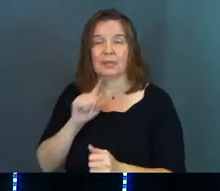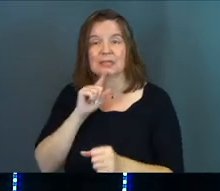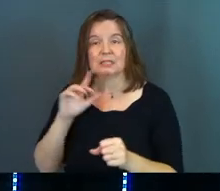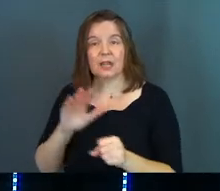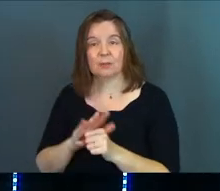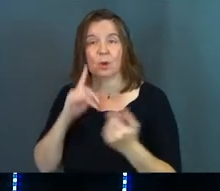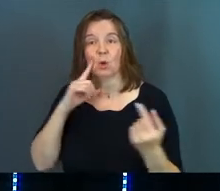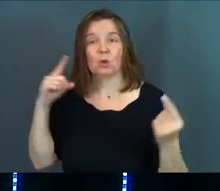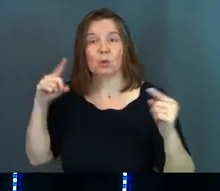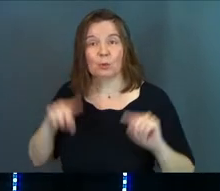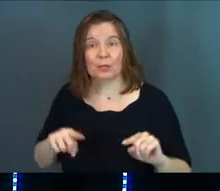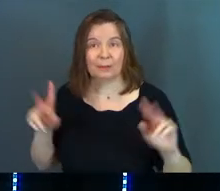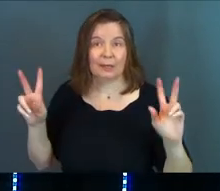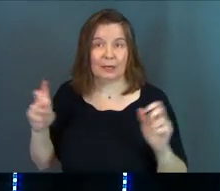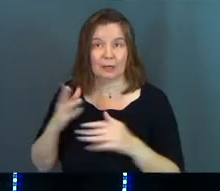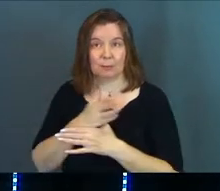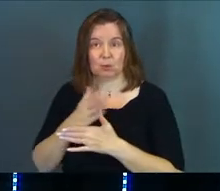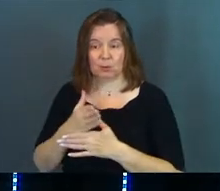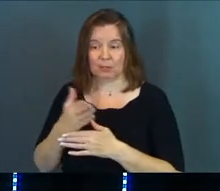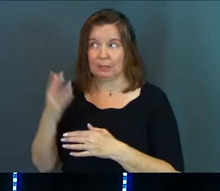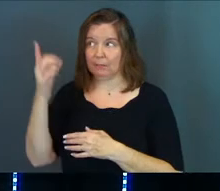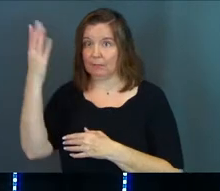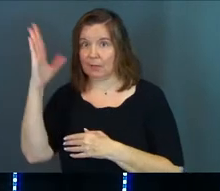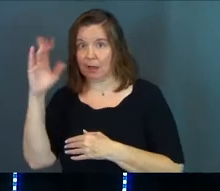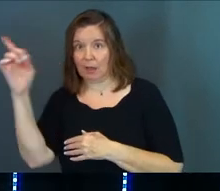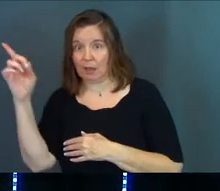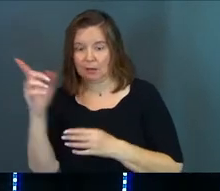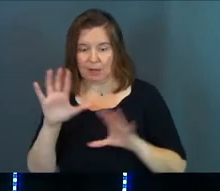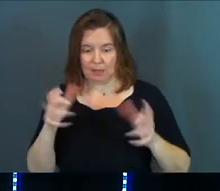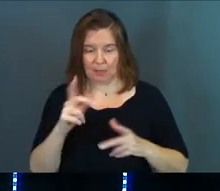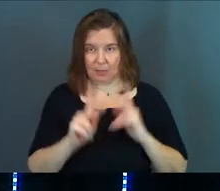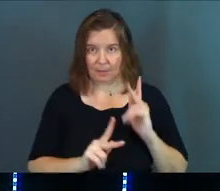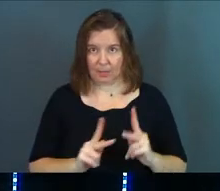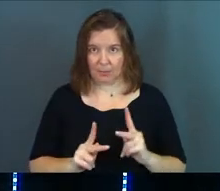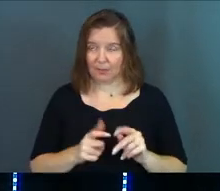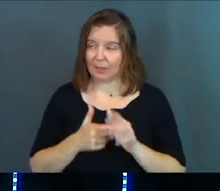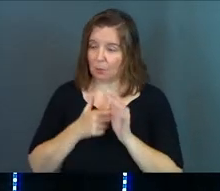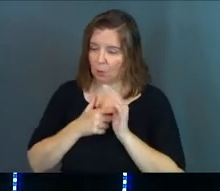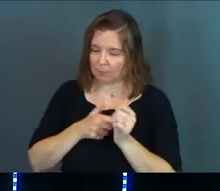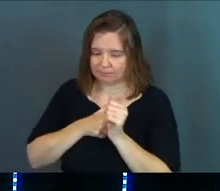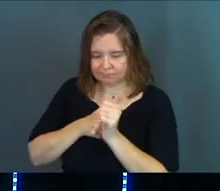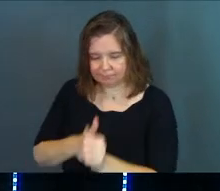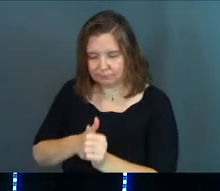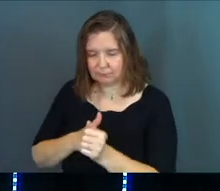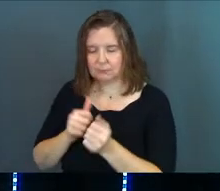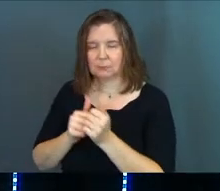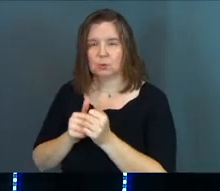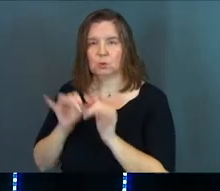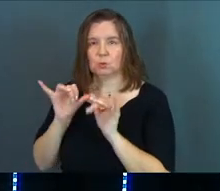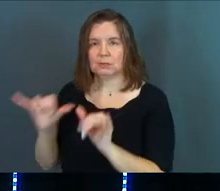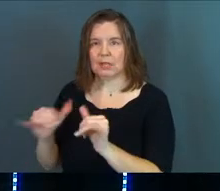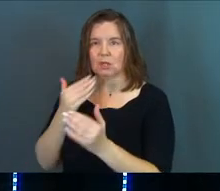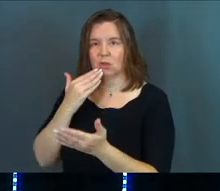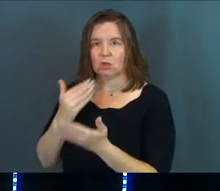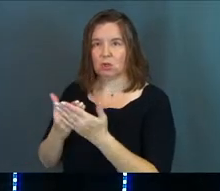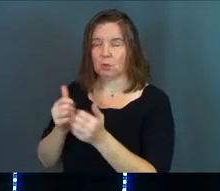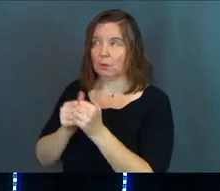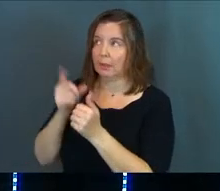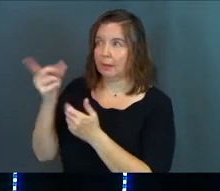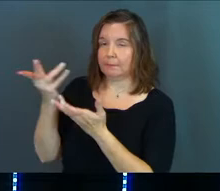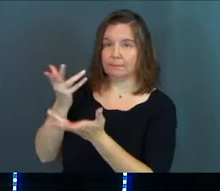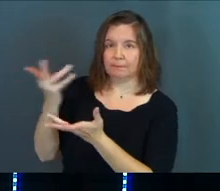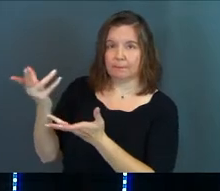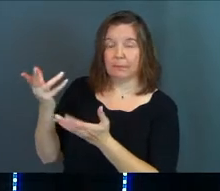this agreement, if you will, between God and his people that they were required to obey to stay in right standing with him. And